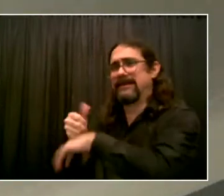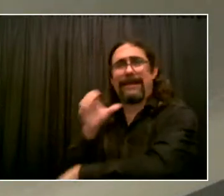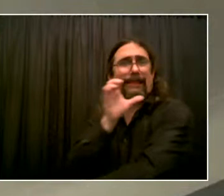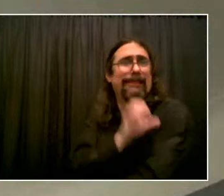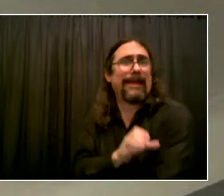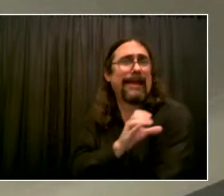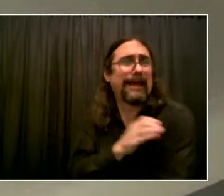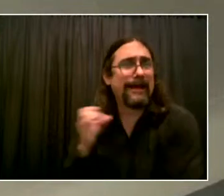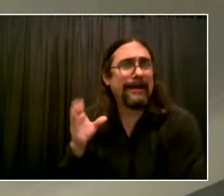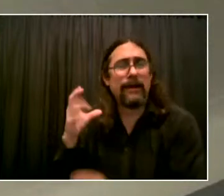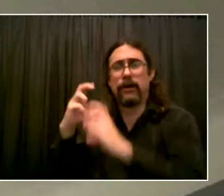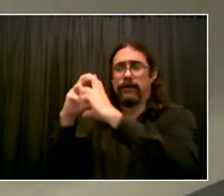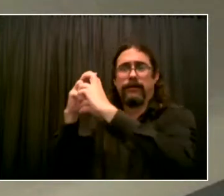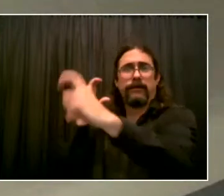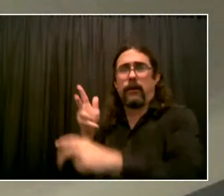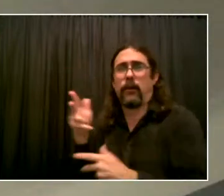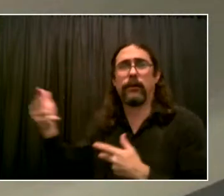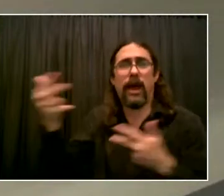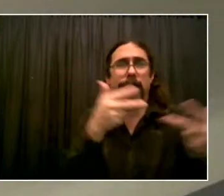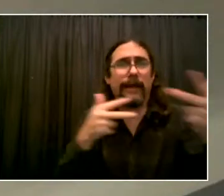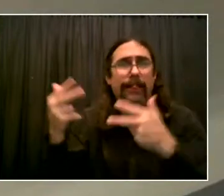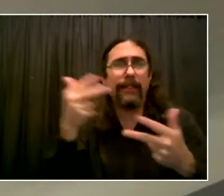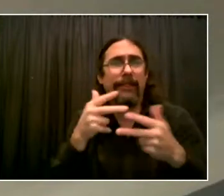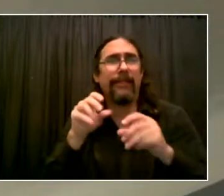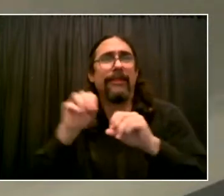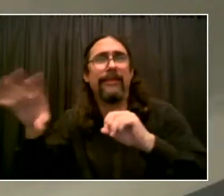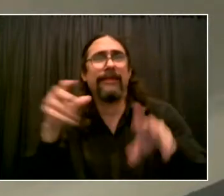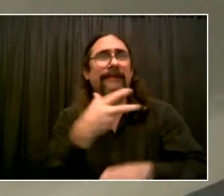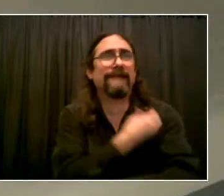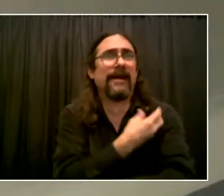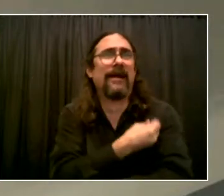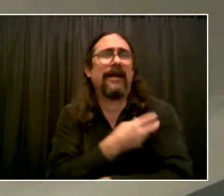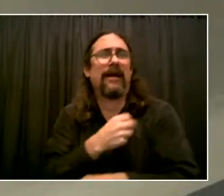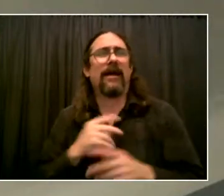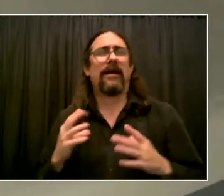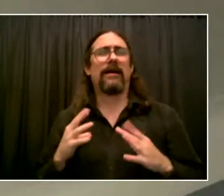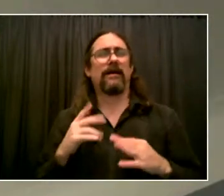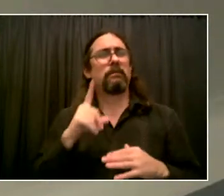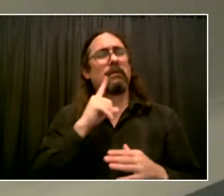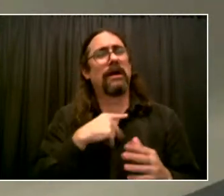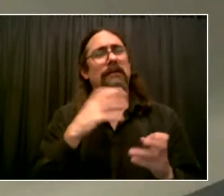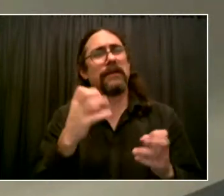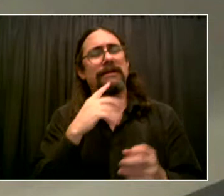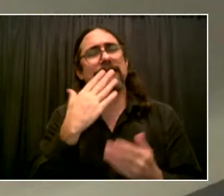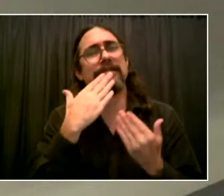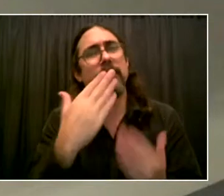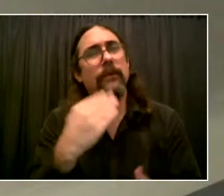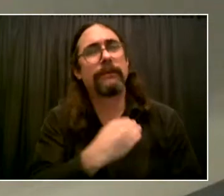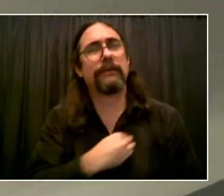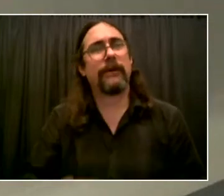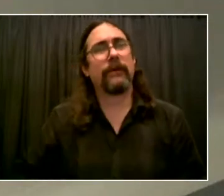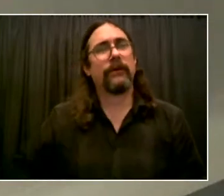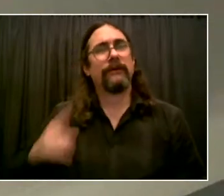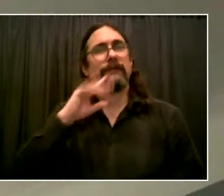things during the last year and a half, and what you've done to make this one of the safest cities